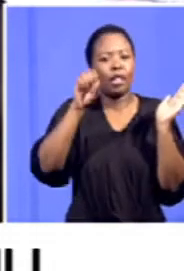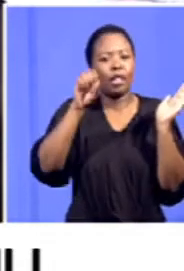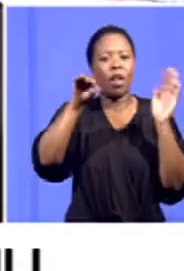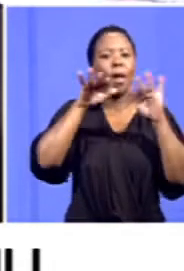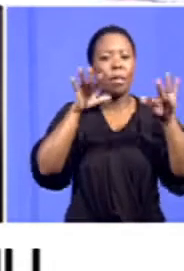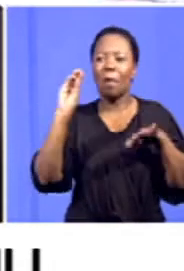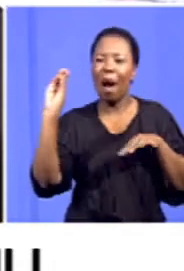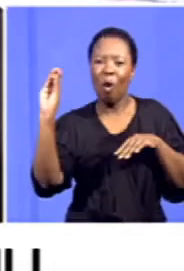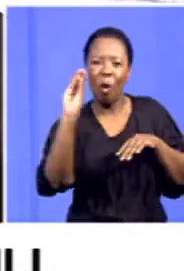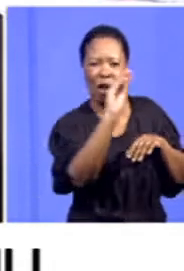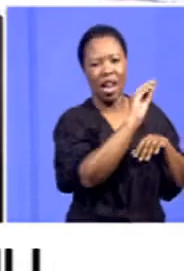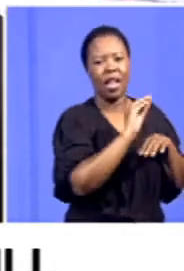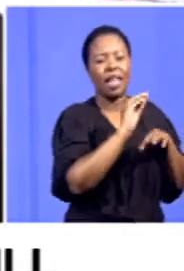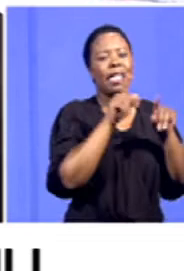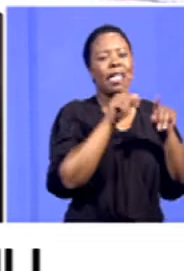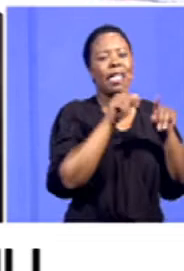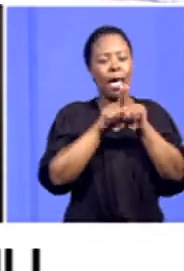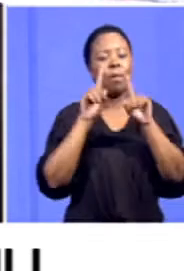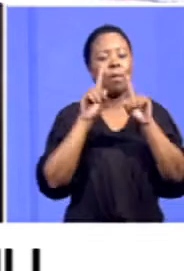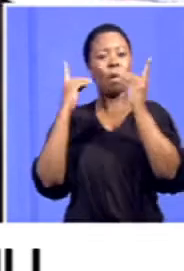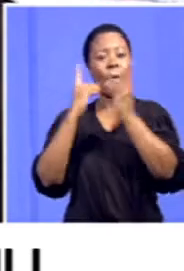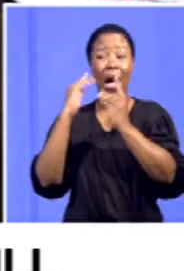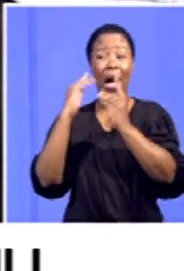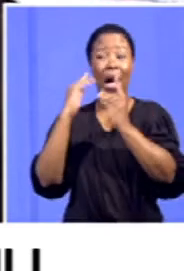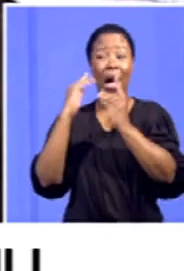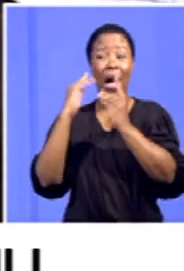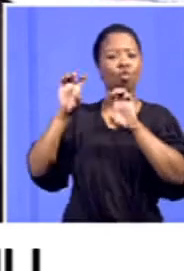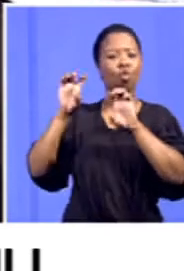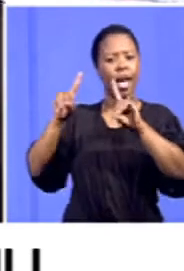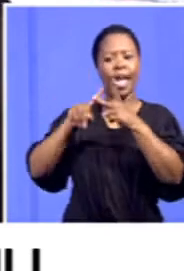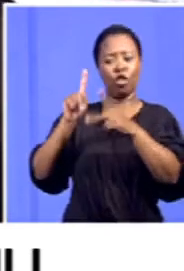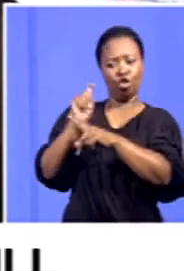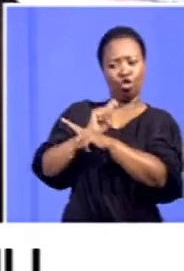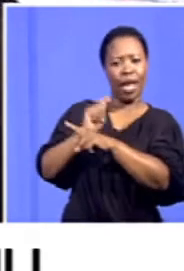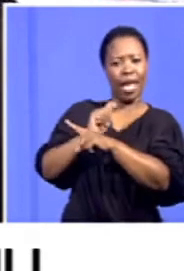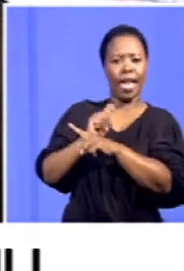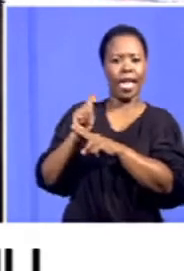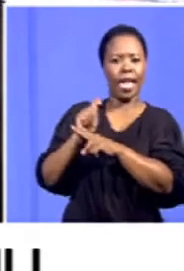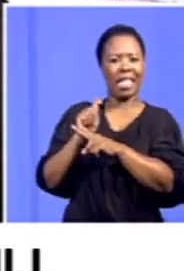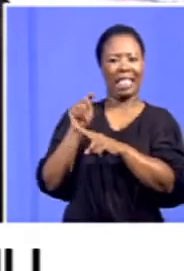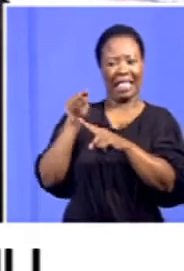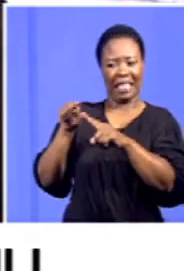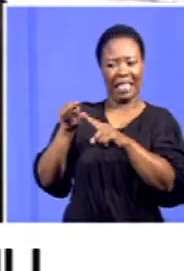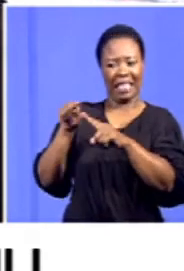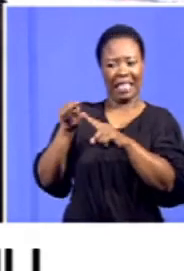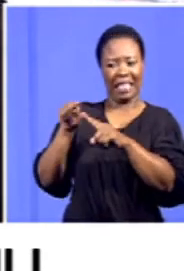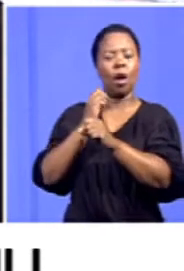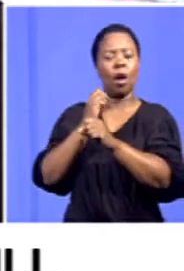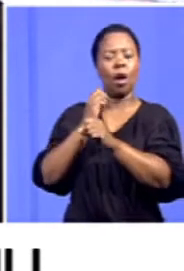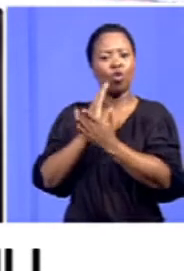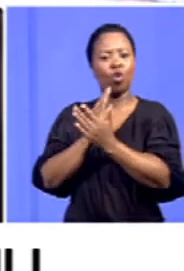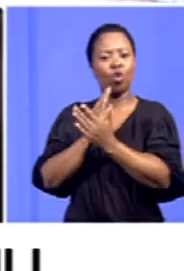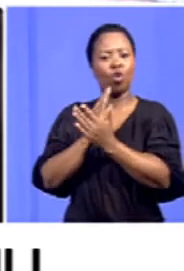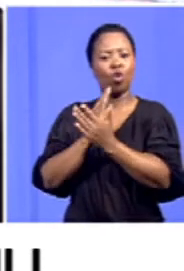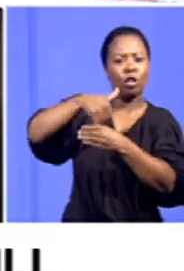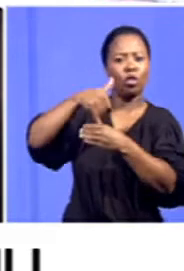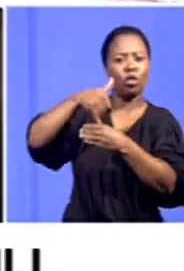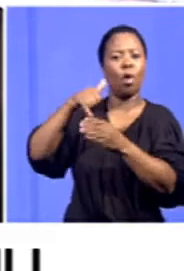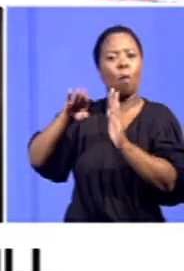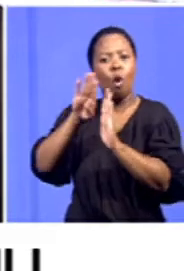also calls upon the Department of Higher Education and Training to strengthen, the internship programs, to strengthen what